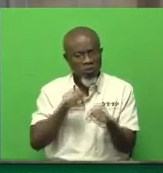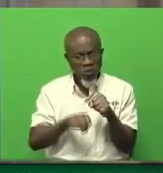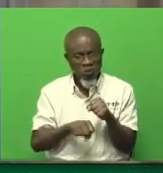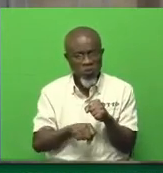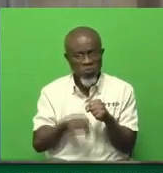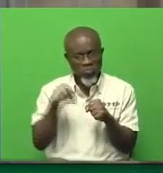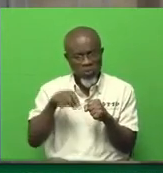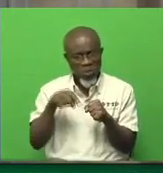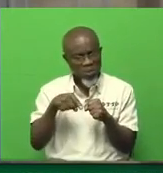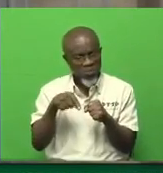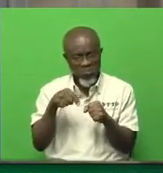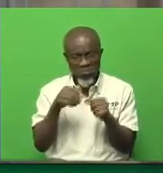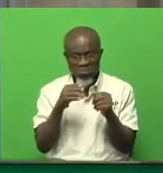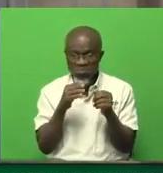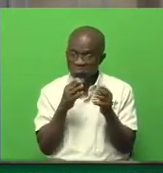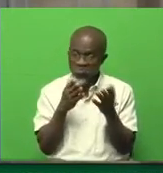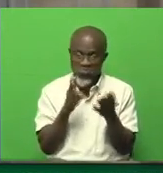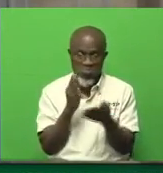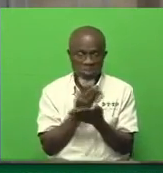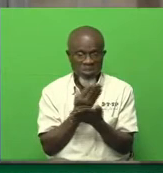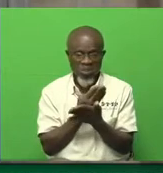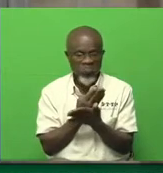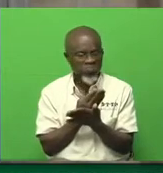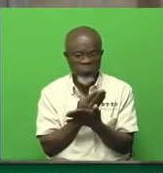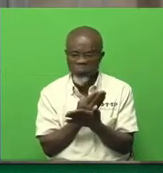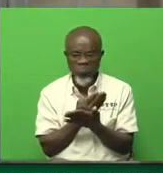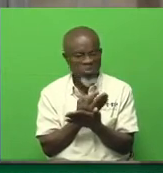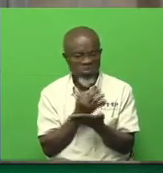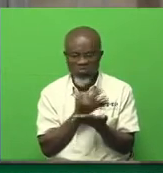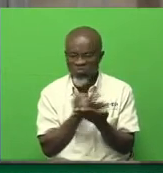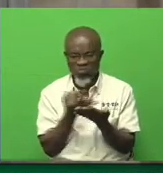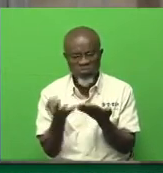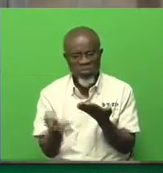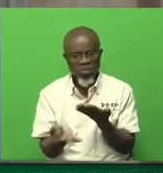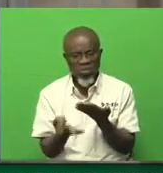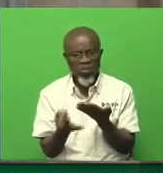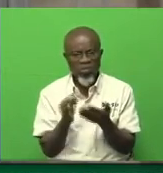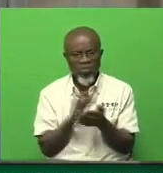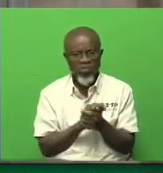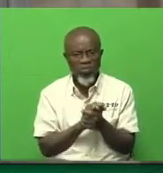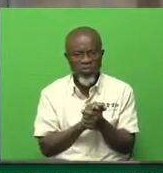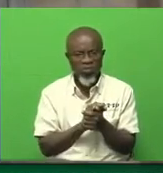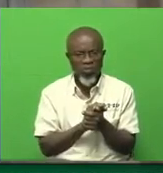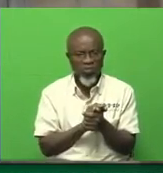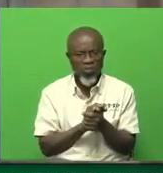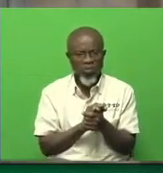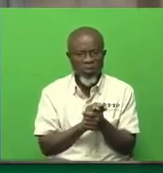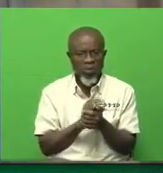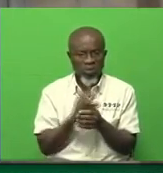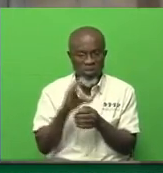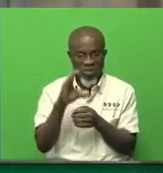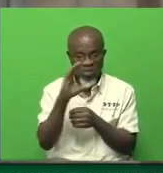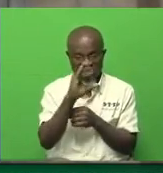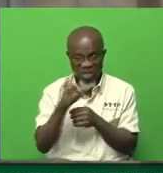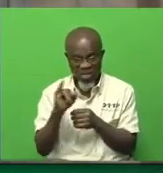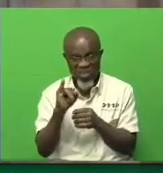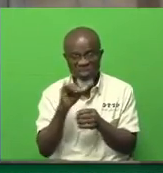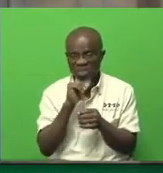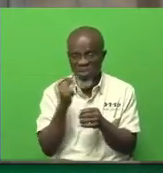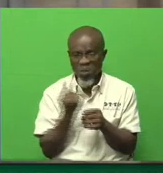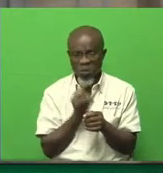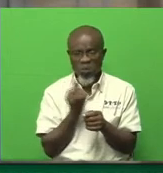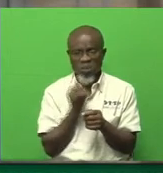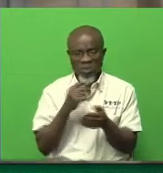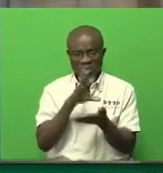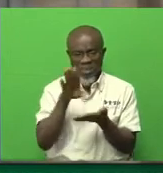briefly examine this budget's direct impact on the people of colonies colonies is not only the center of the island of Trinidad but it's